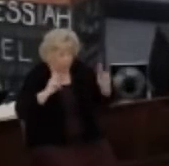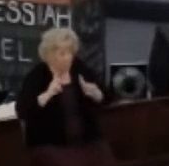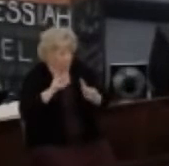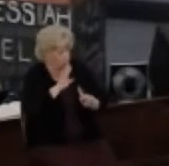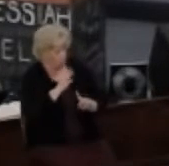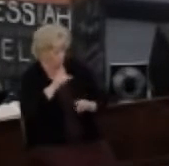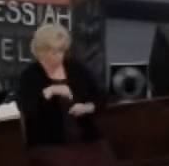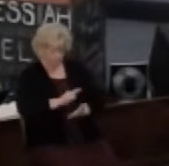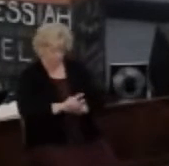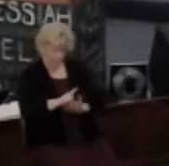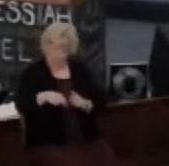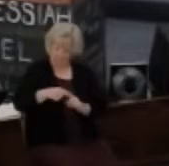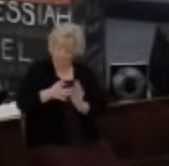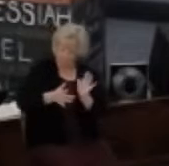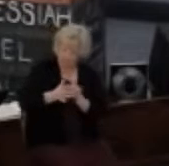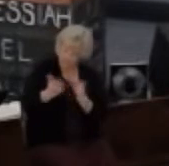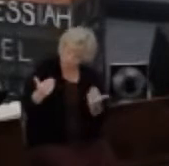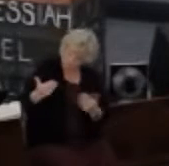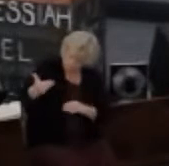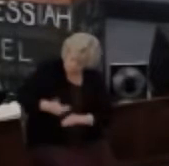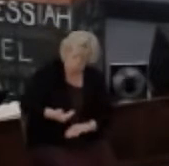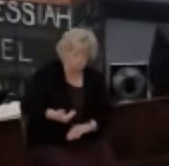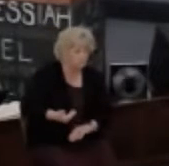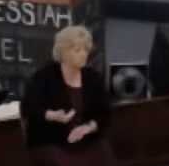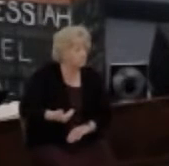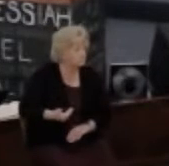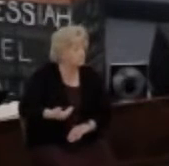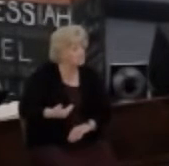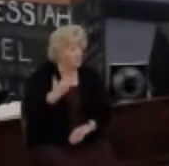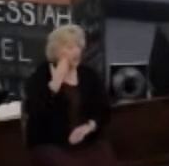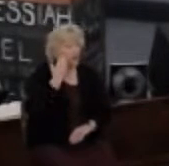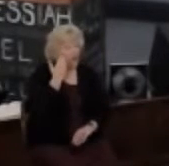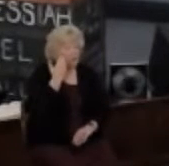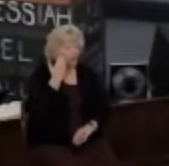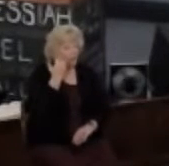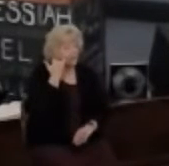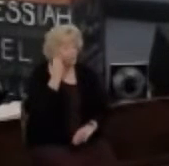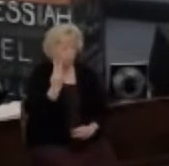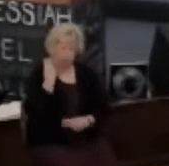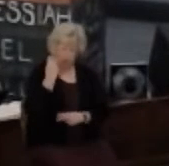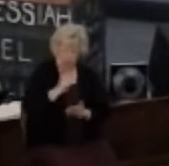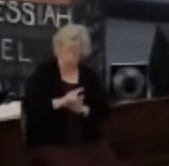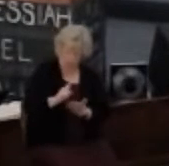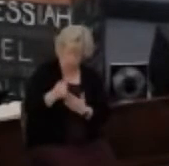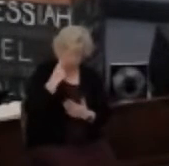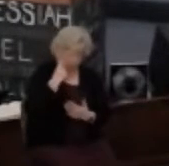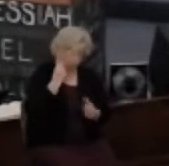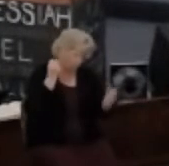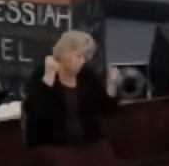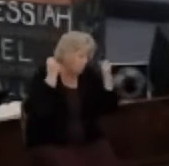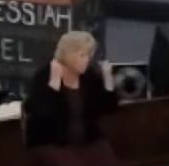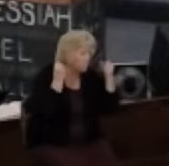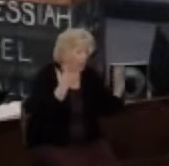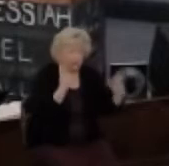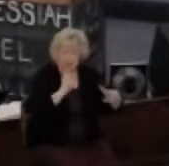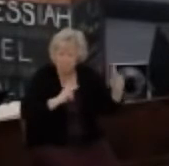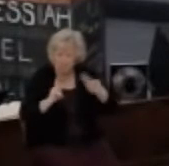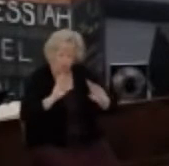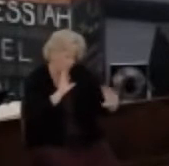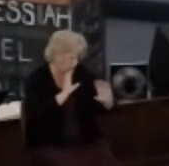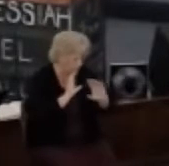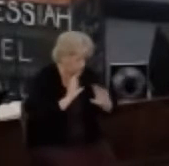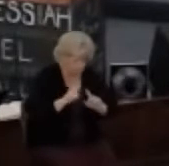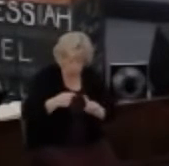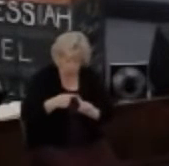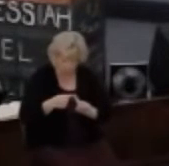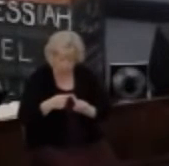talk to this week about Jesus? I mean, I know if you reflect back over your week, you could think of a multitude of conversations that